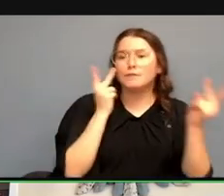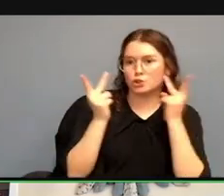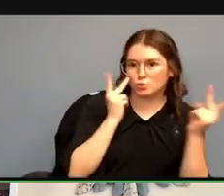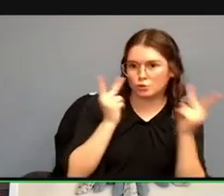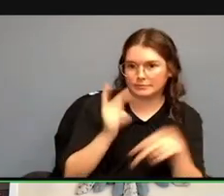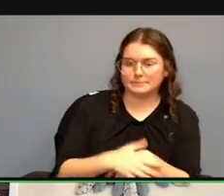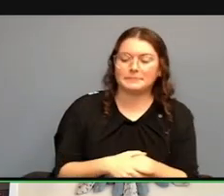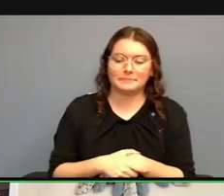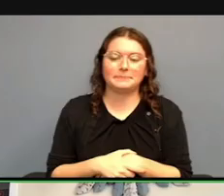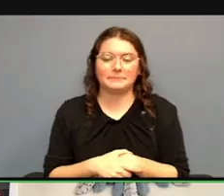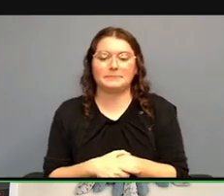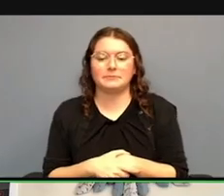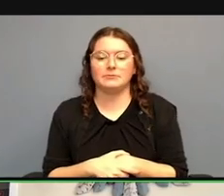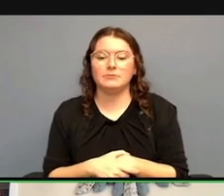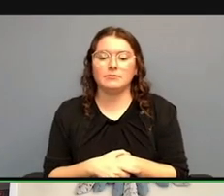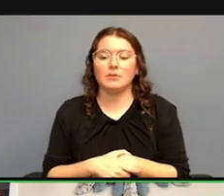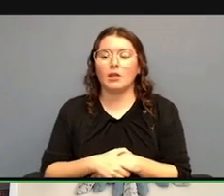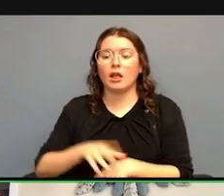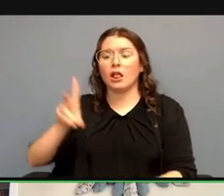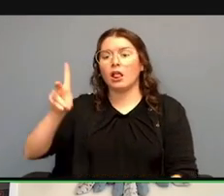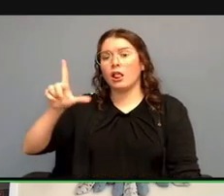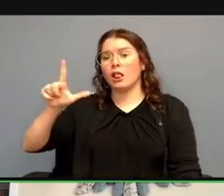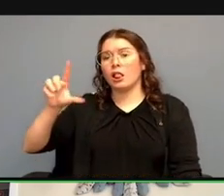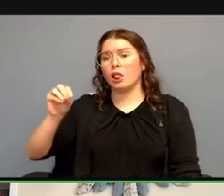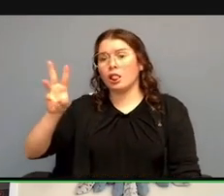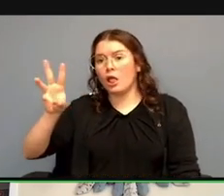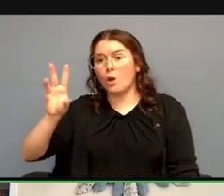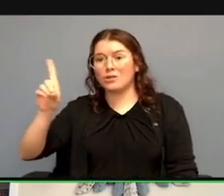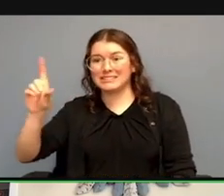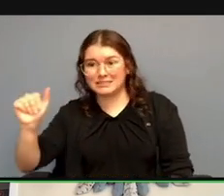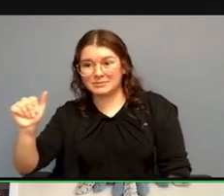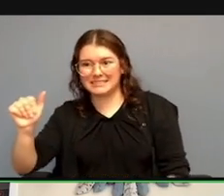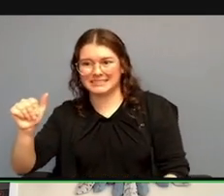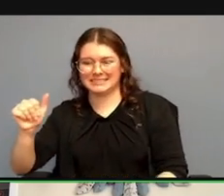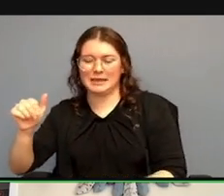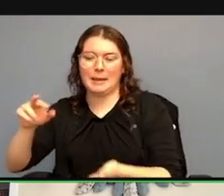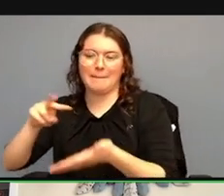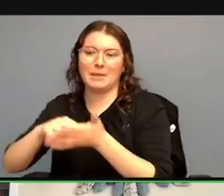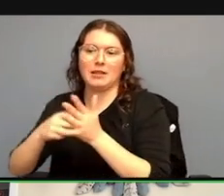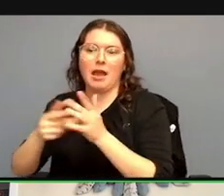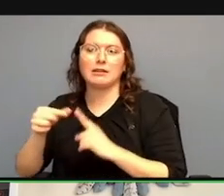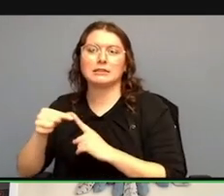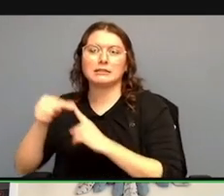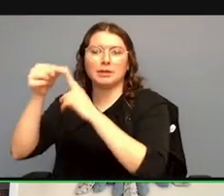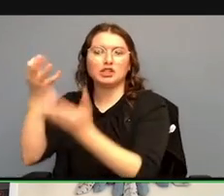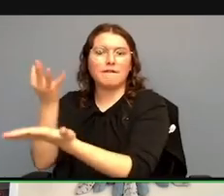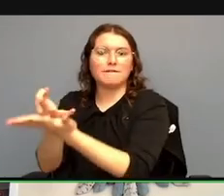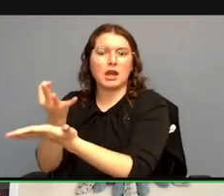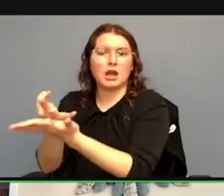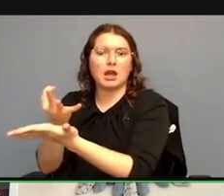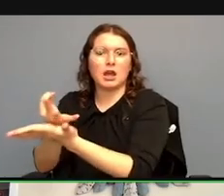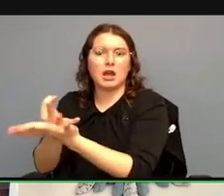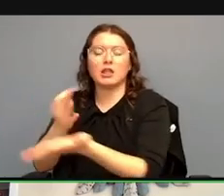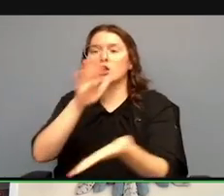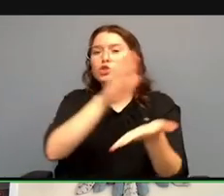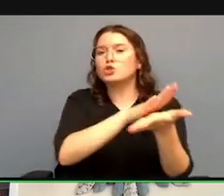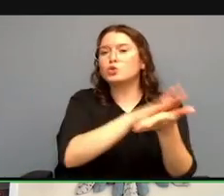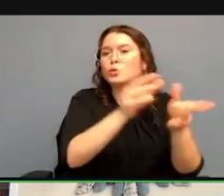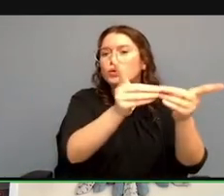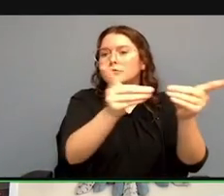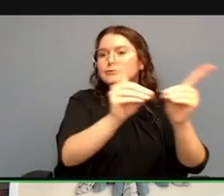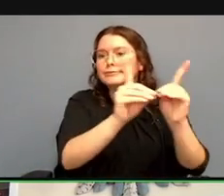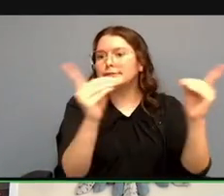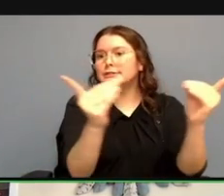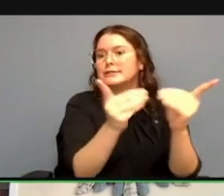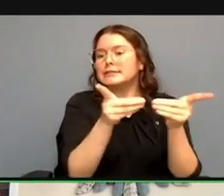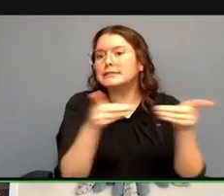And low incidence disabilities have special funding attached to them that school districts receive additional